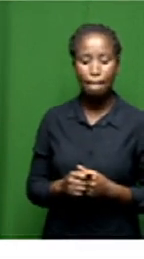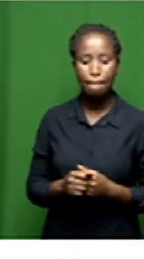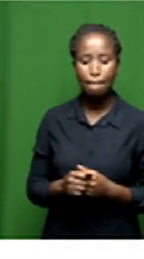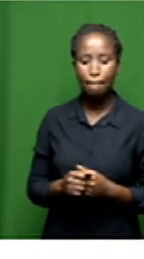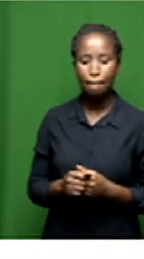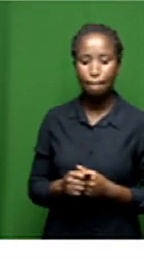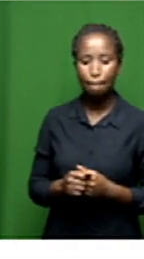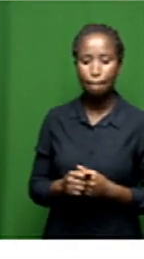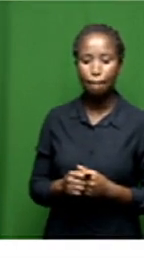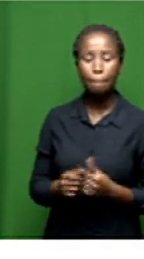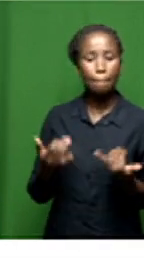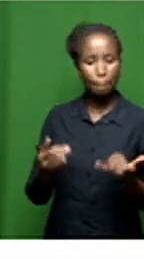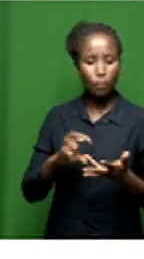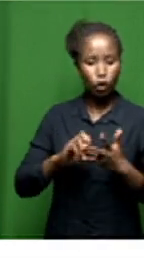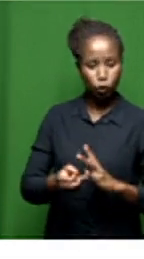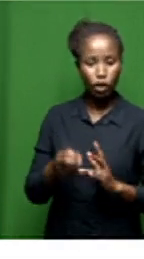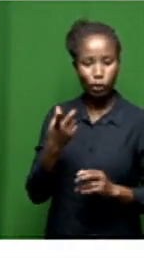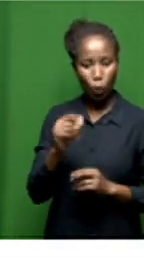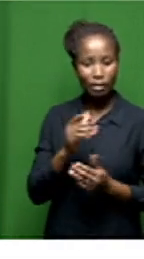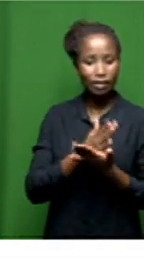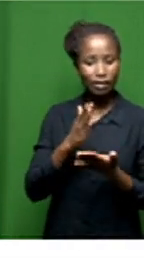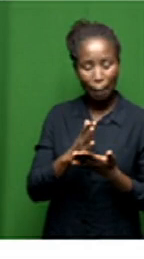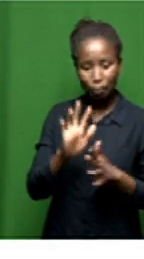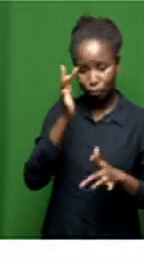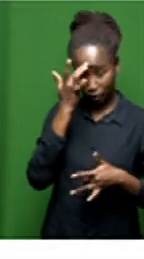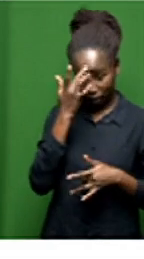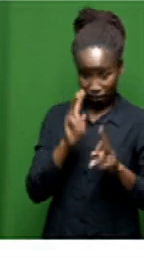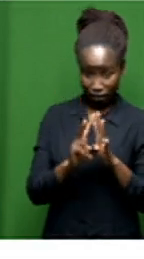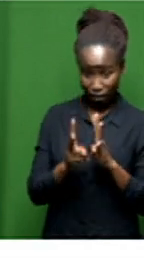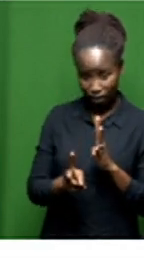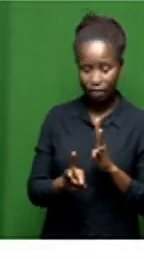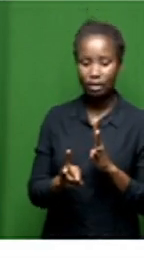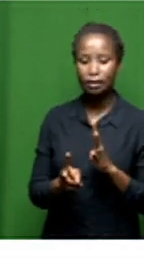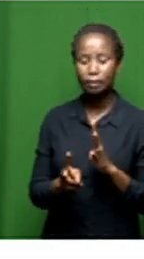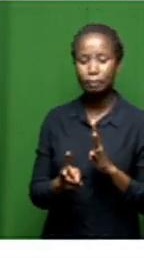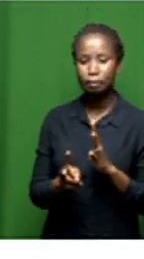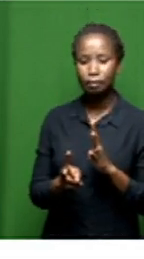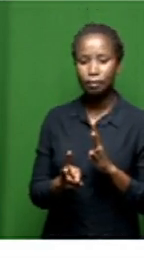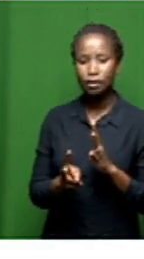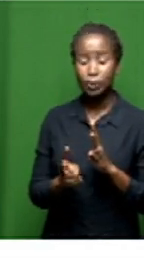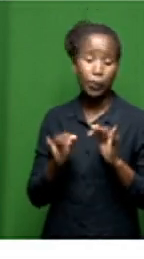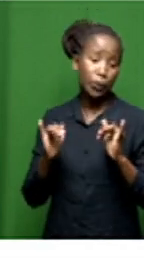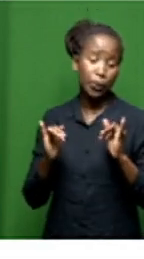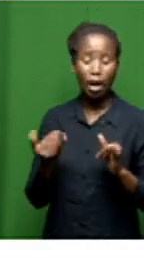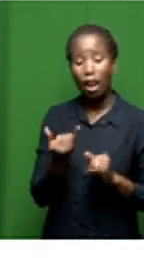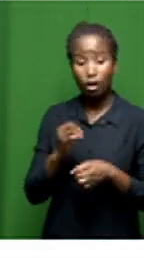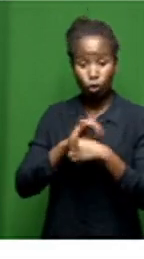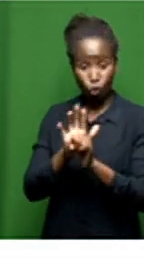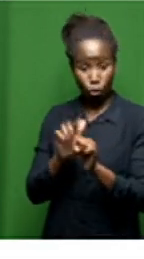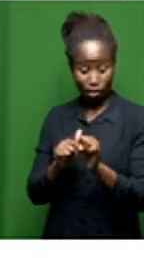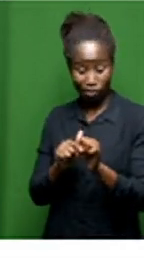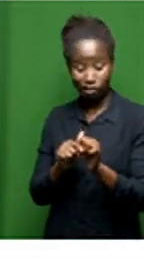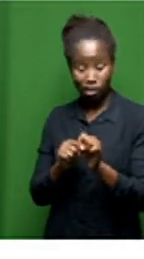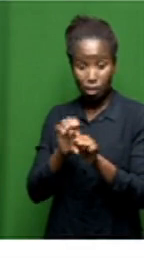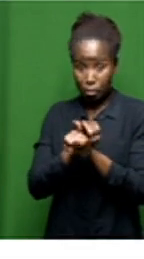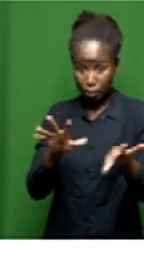when such a notifiable disease has come in picture, and it's such a fatal disease eventually, COVID-19, the way it